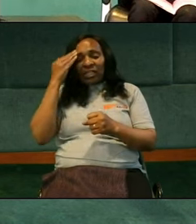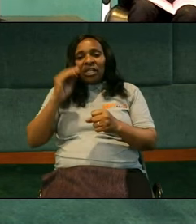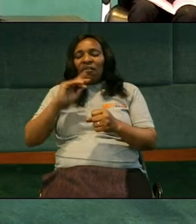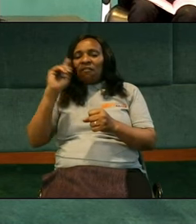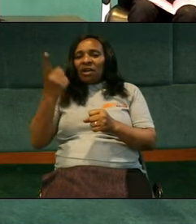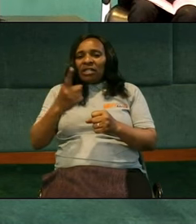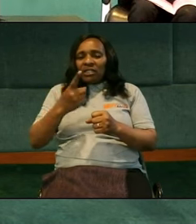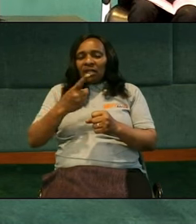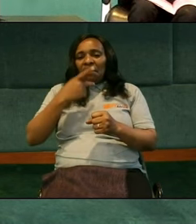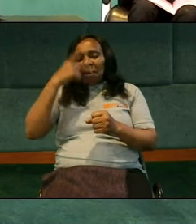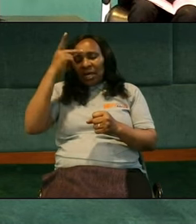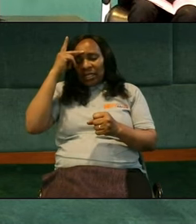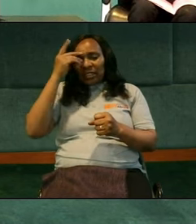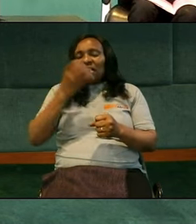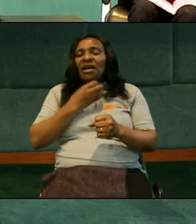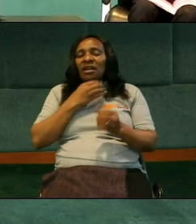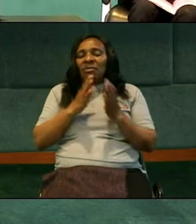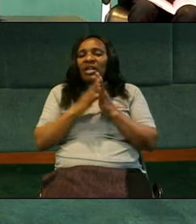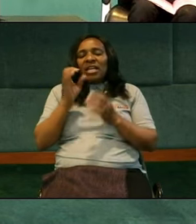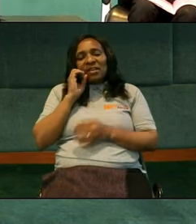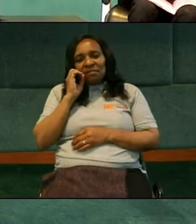parents, Adam and Eve.